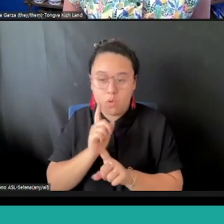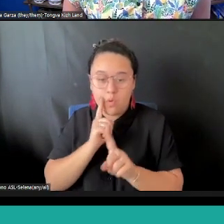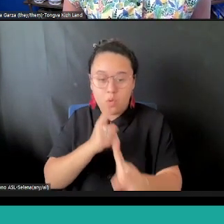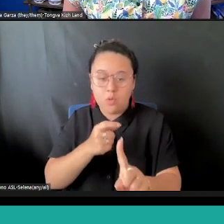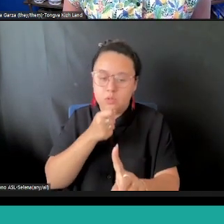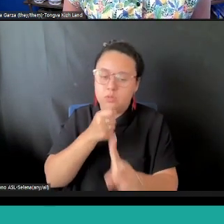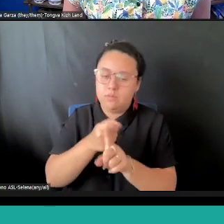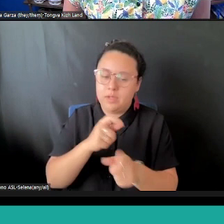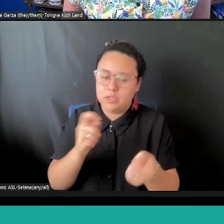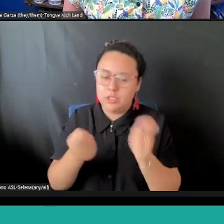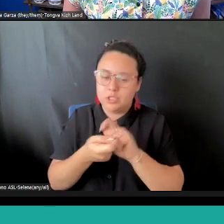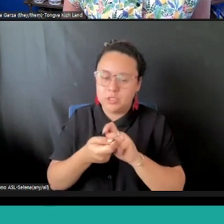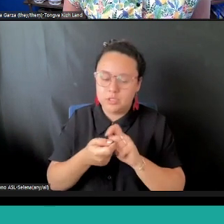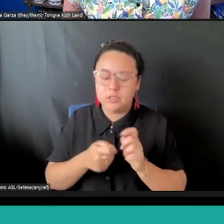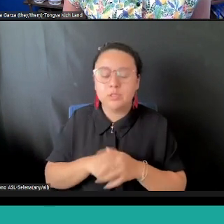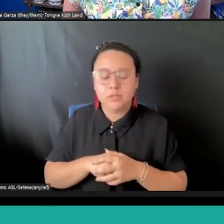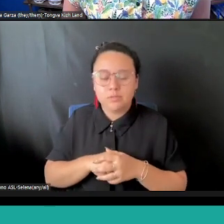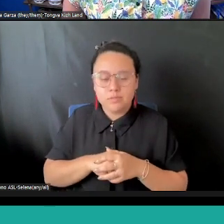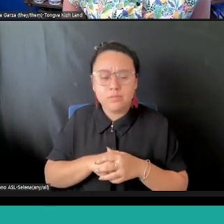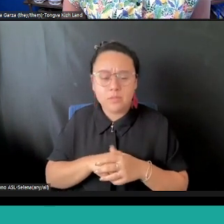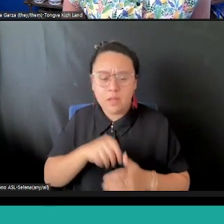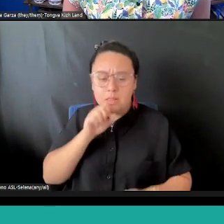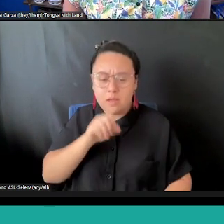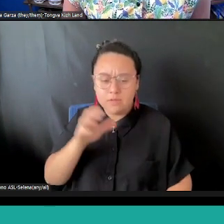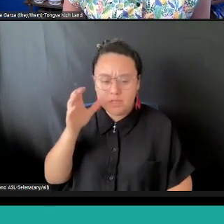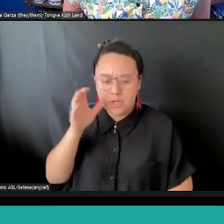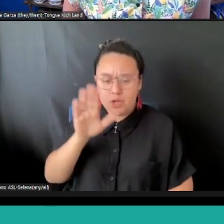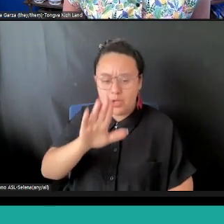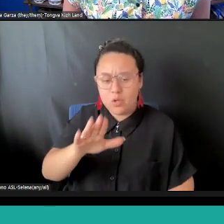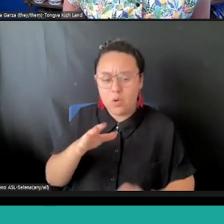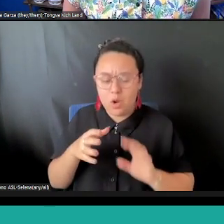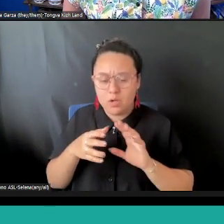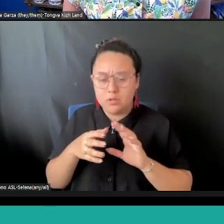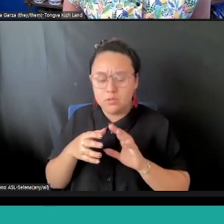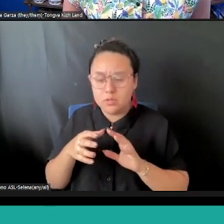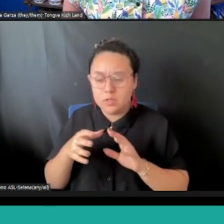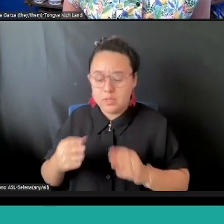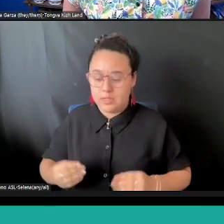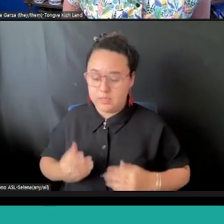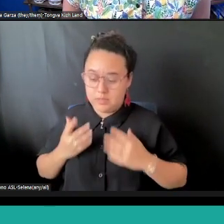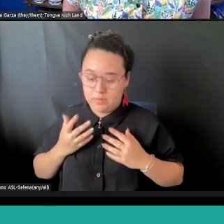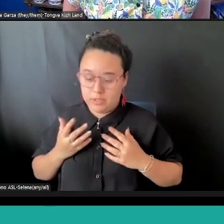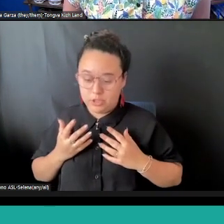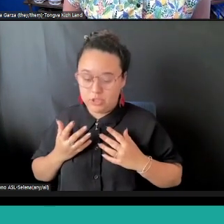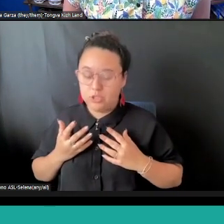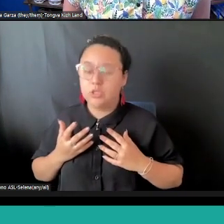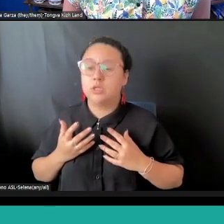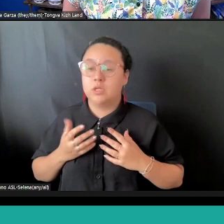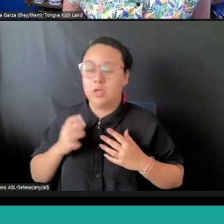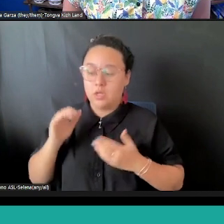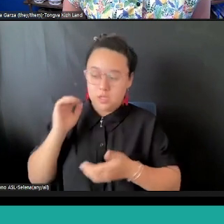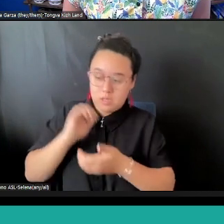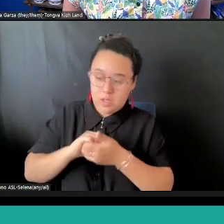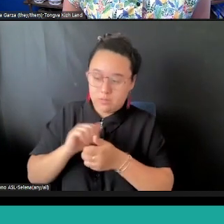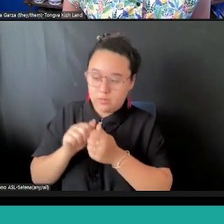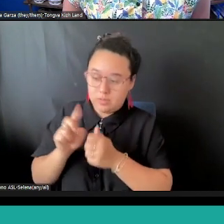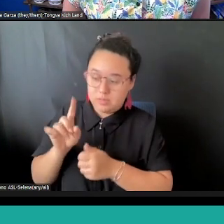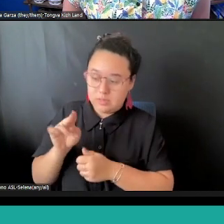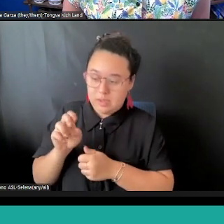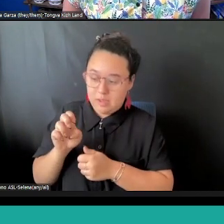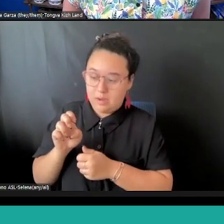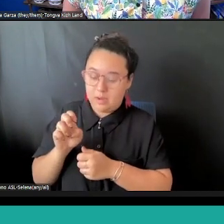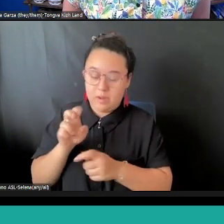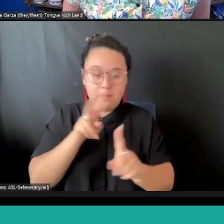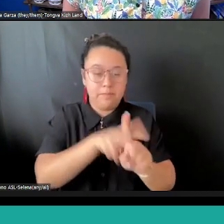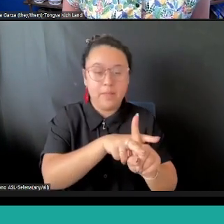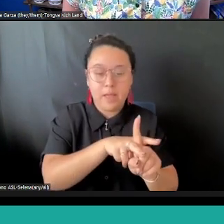change. And I'd just love to hear how you've taken sort of that inspiration and that collaboration with Diane and out